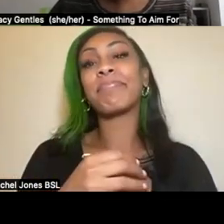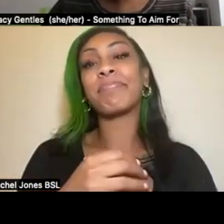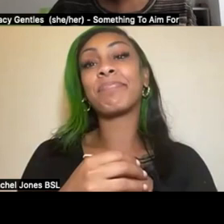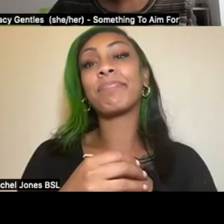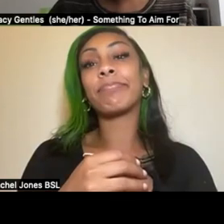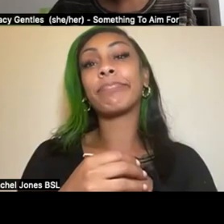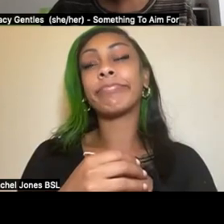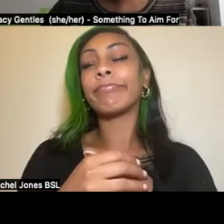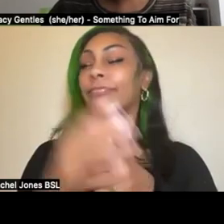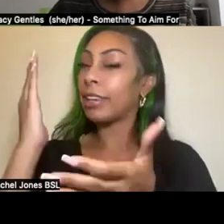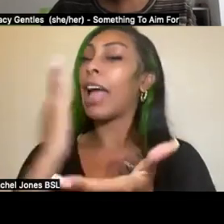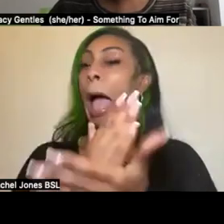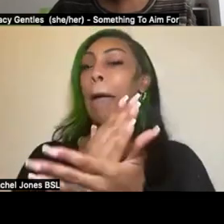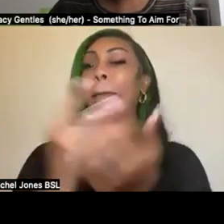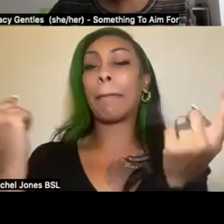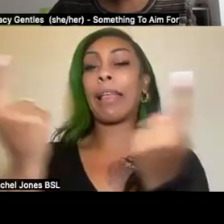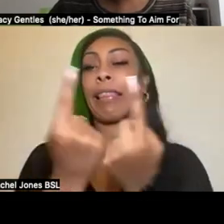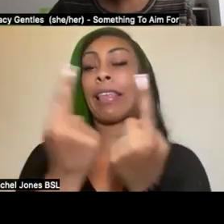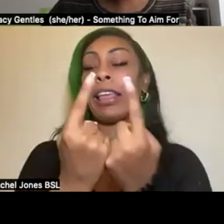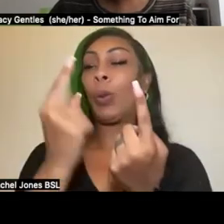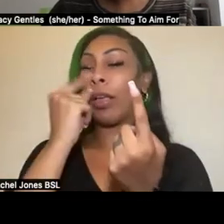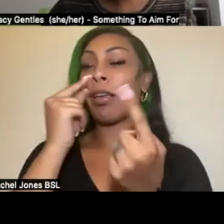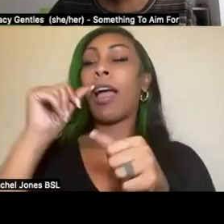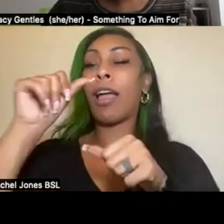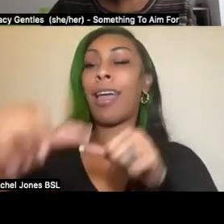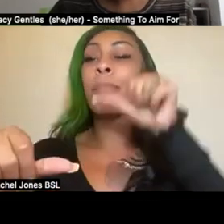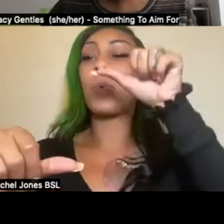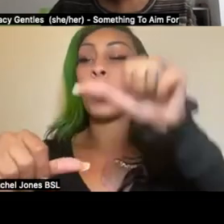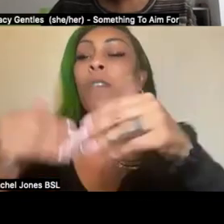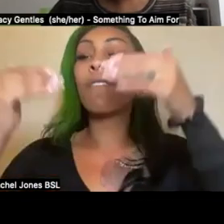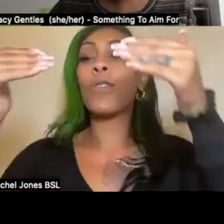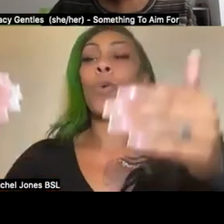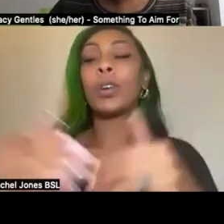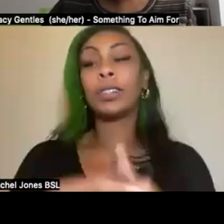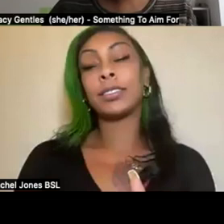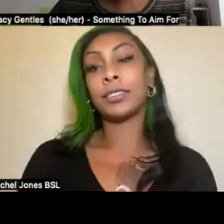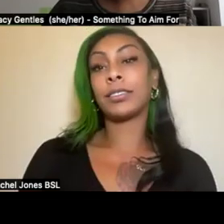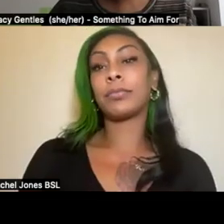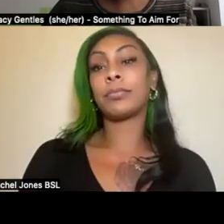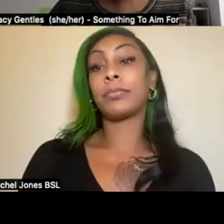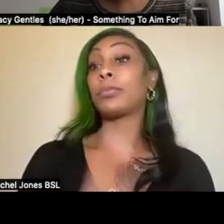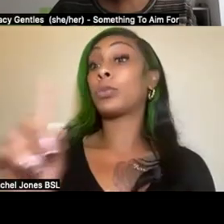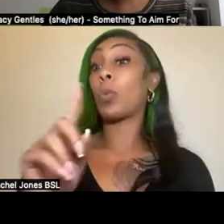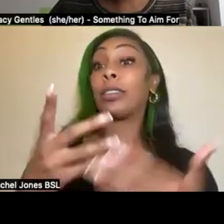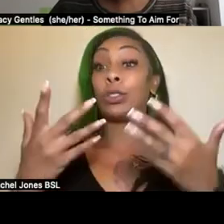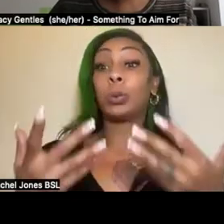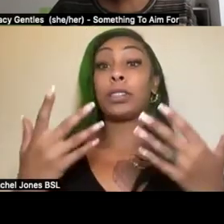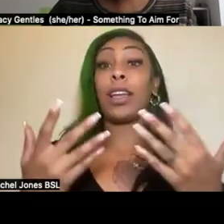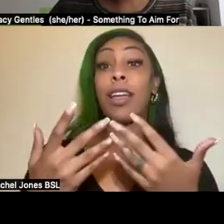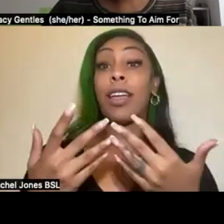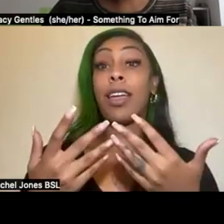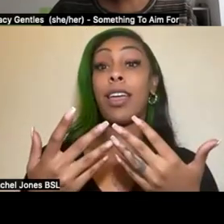definite things we could take steps to do. And then when I think about things we're going to do as a result today, I think we're going to